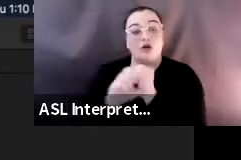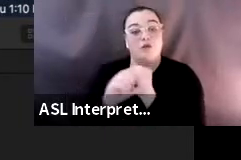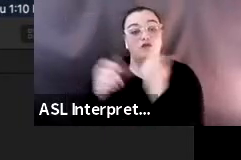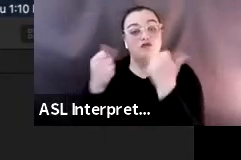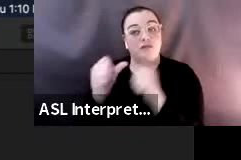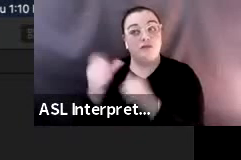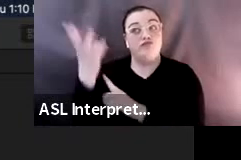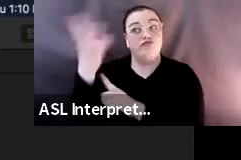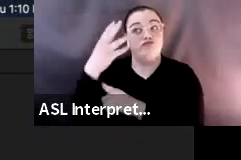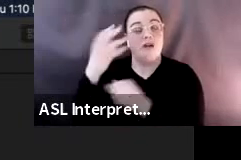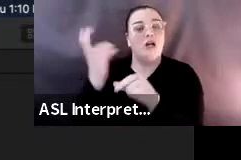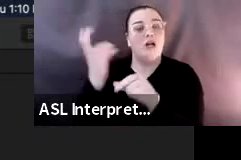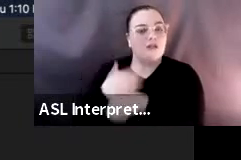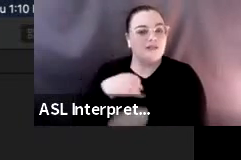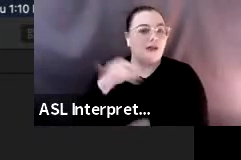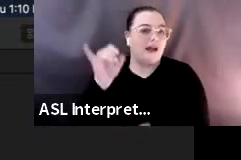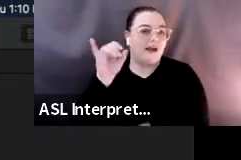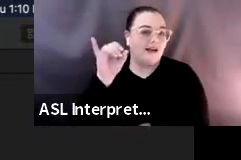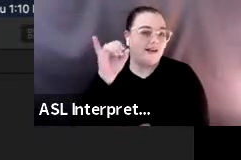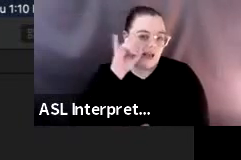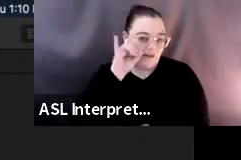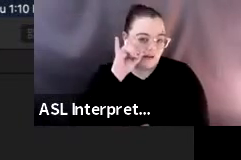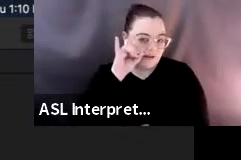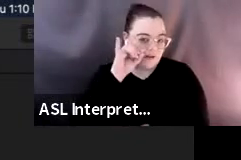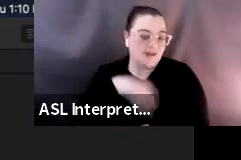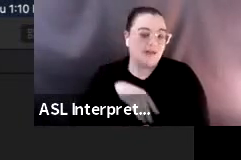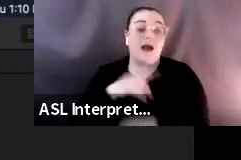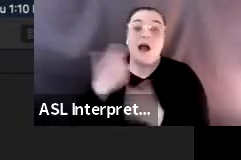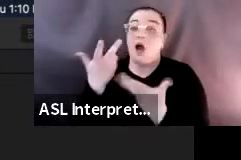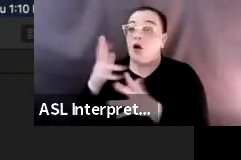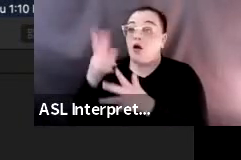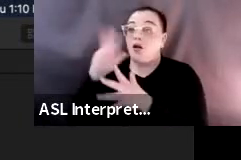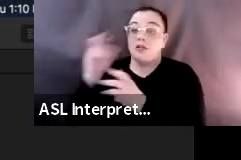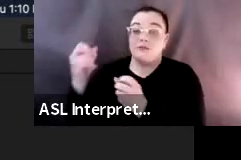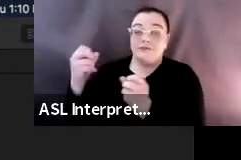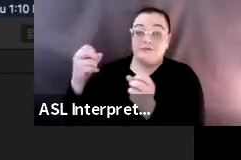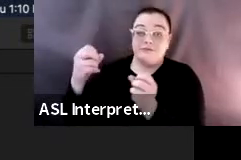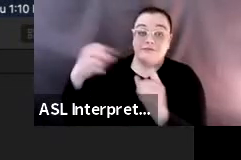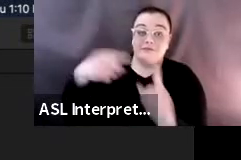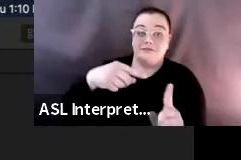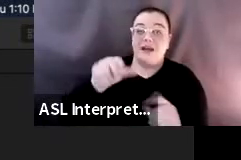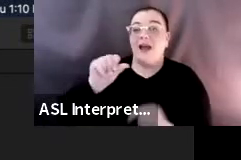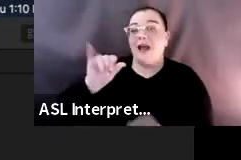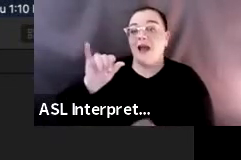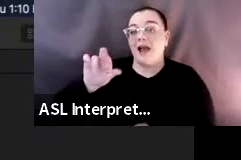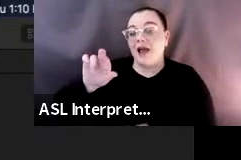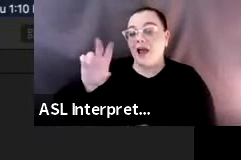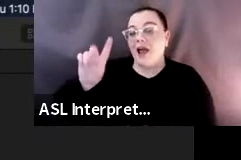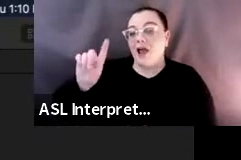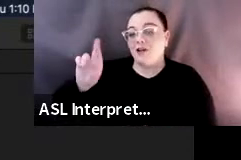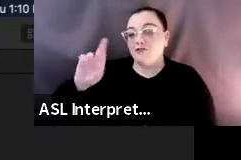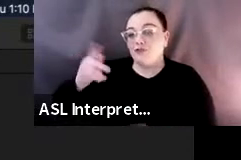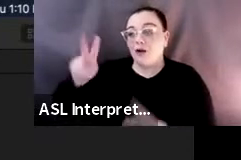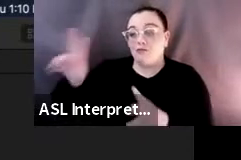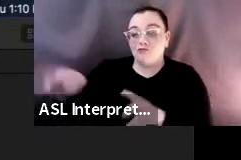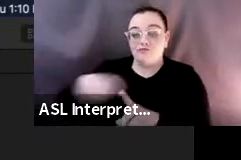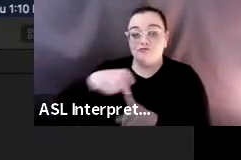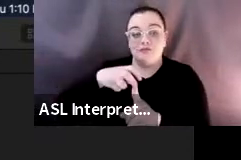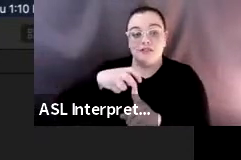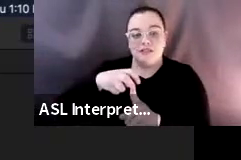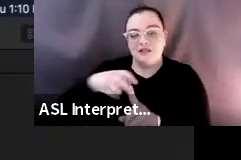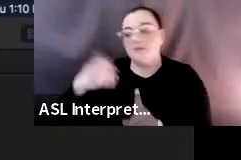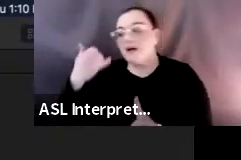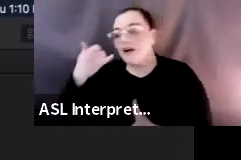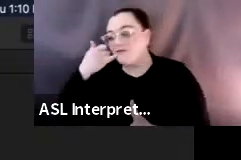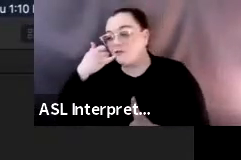week. And I've already airdropped my files from my audition to my Mac. And I just tend to do that because I